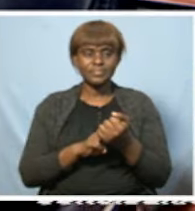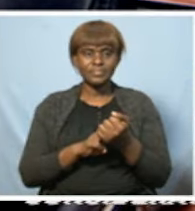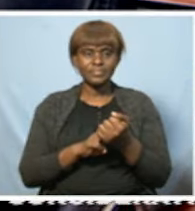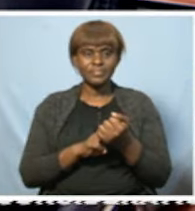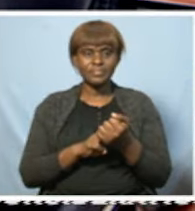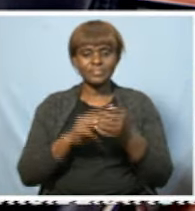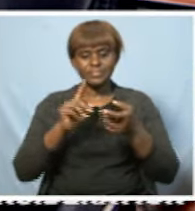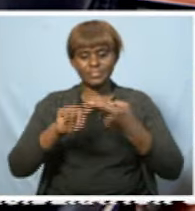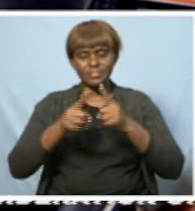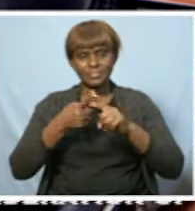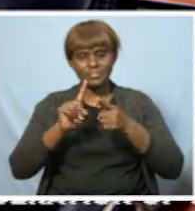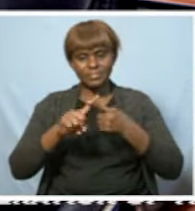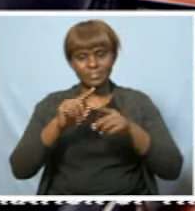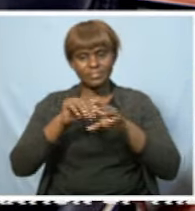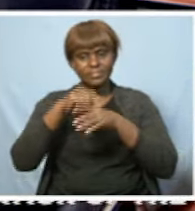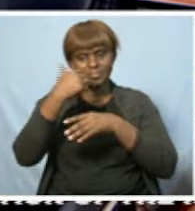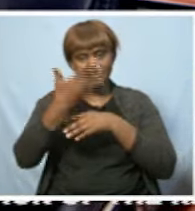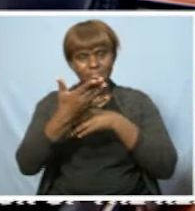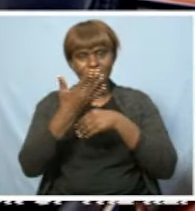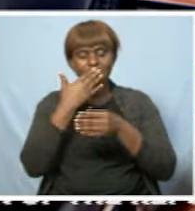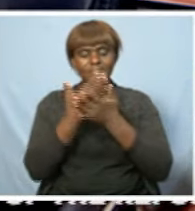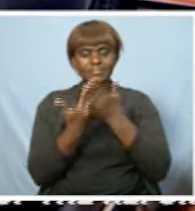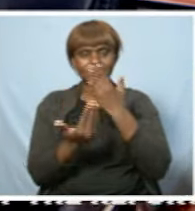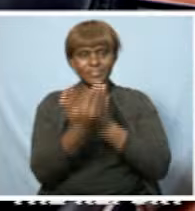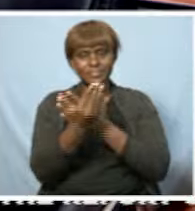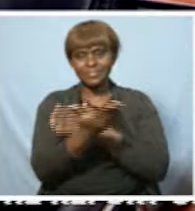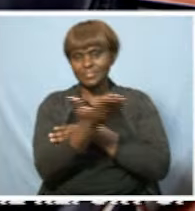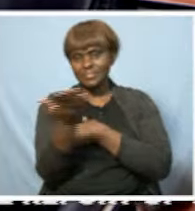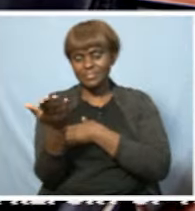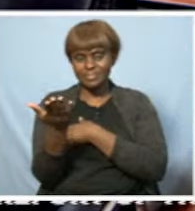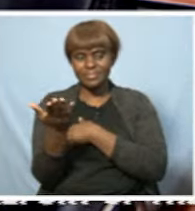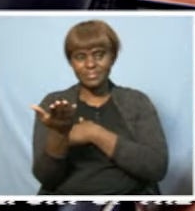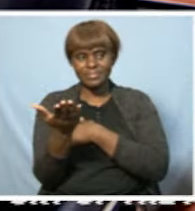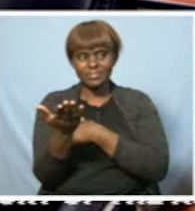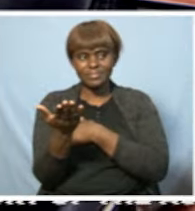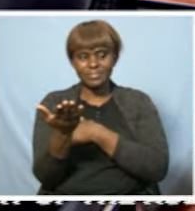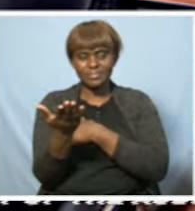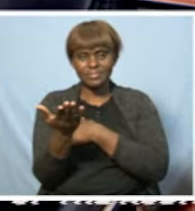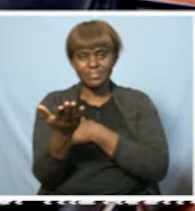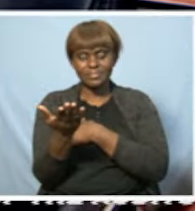All our colleagues in the diaspora, good morning to you too.